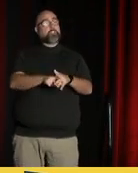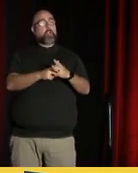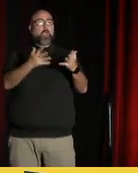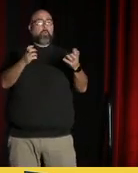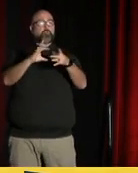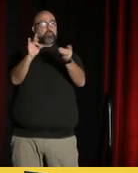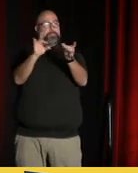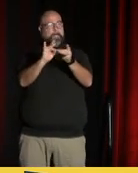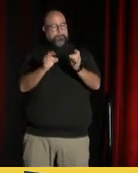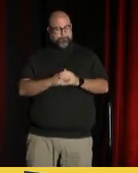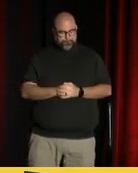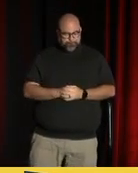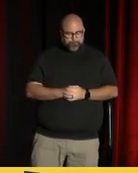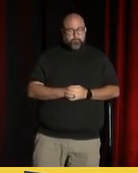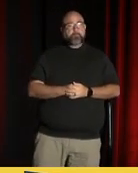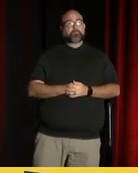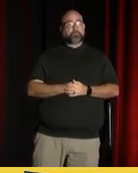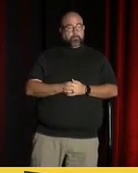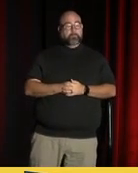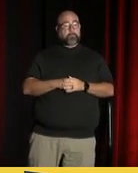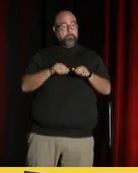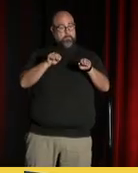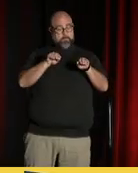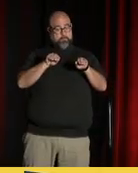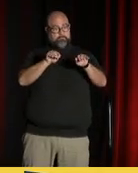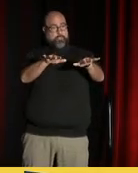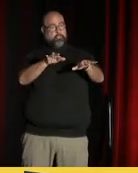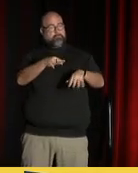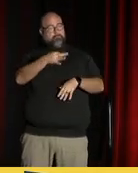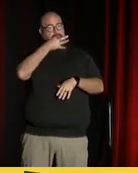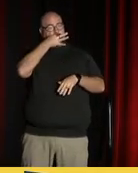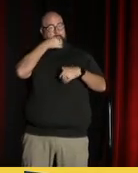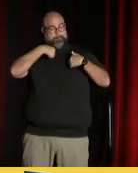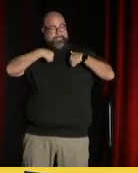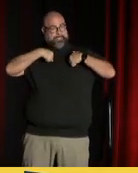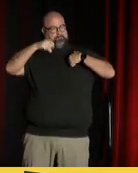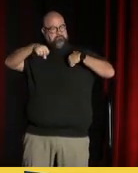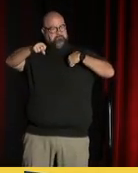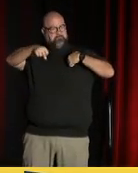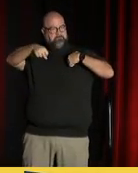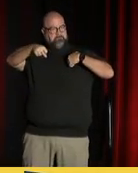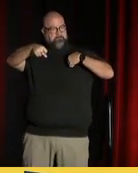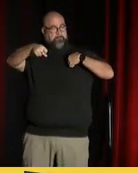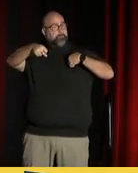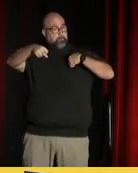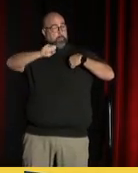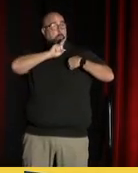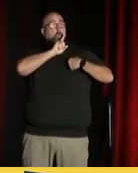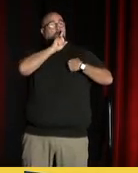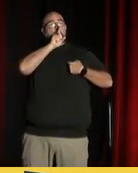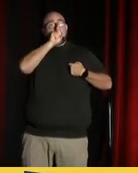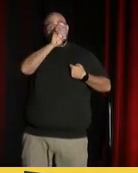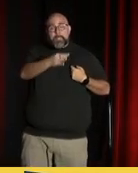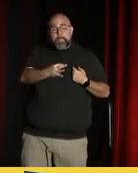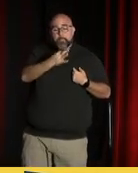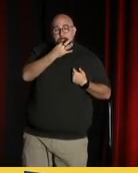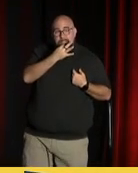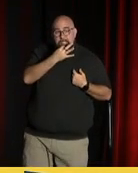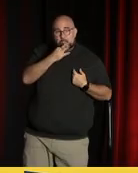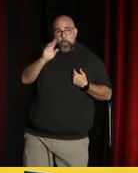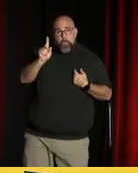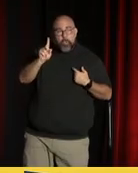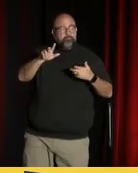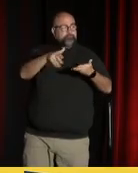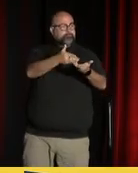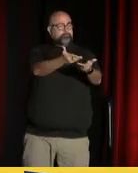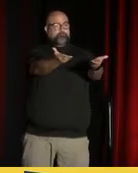say that while the magic expertise in the room belongs to me, the real expertise in this room belongs to